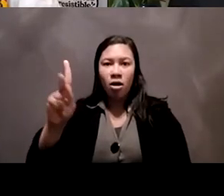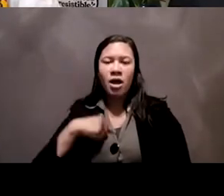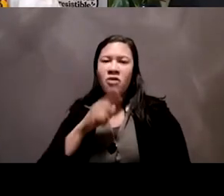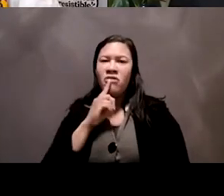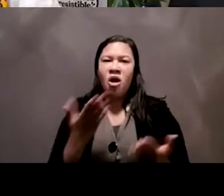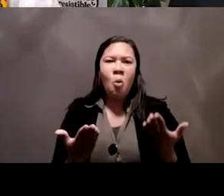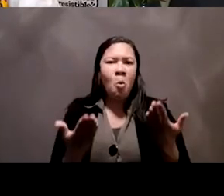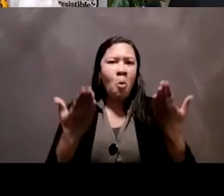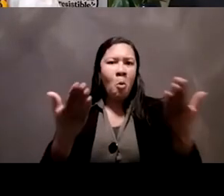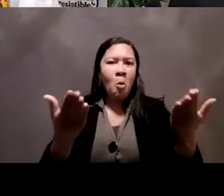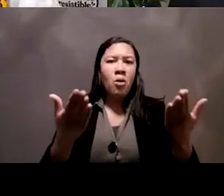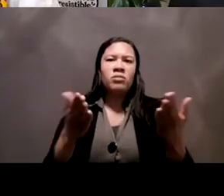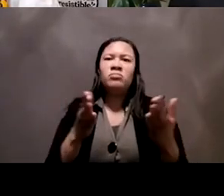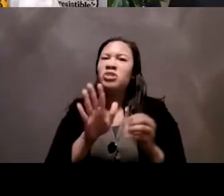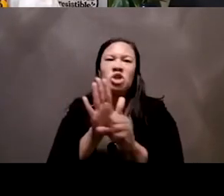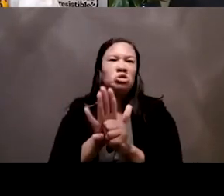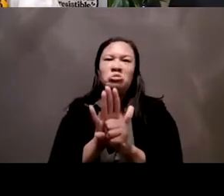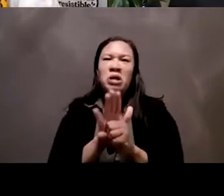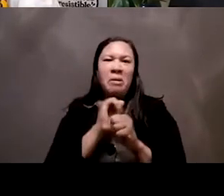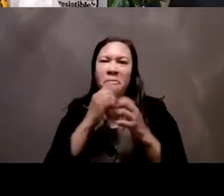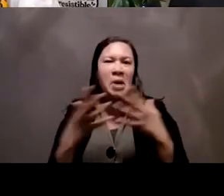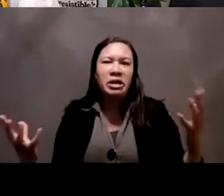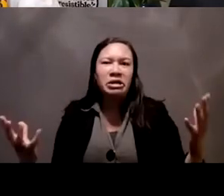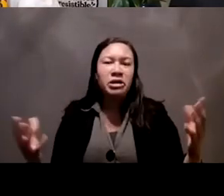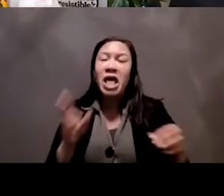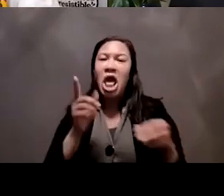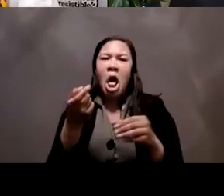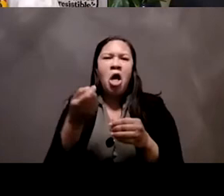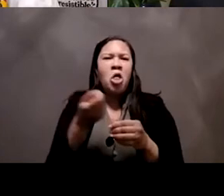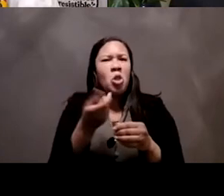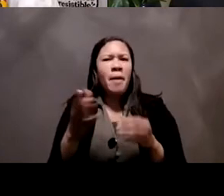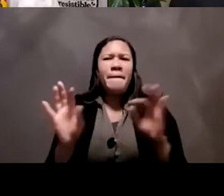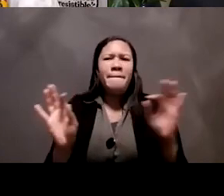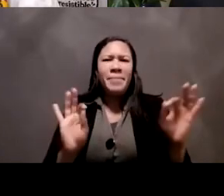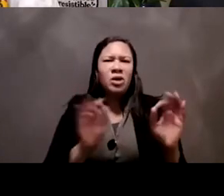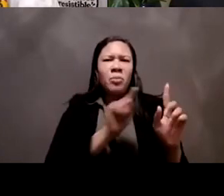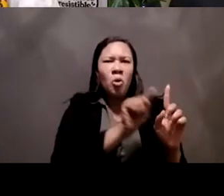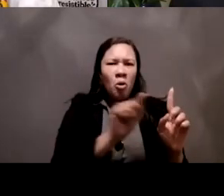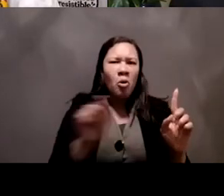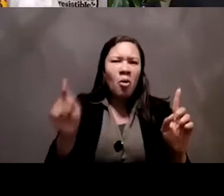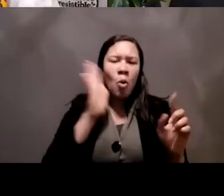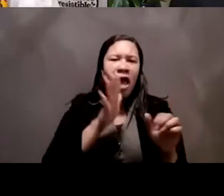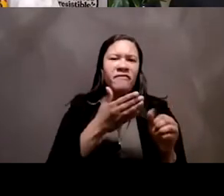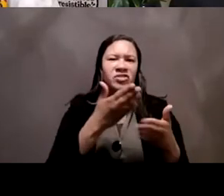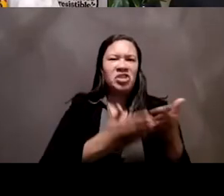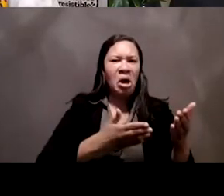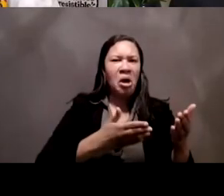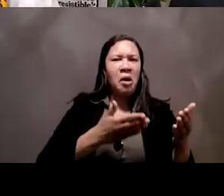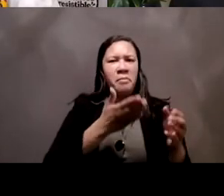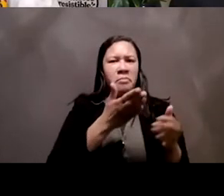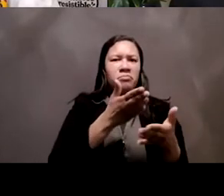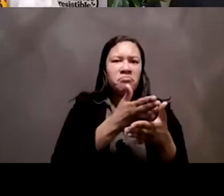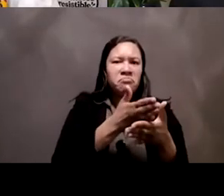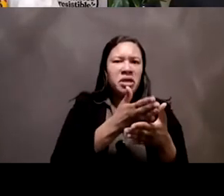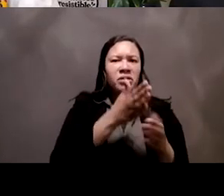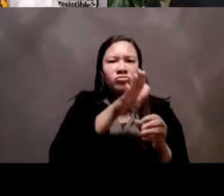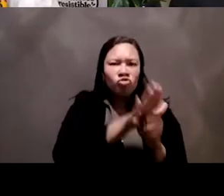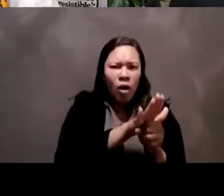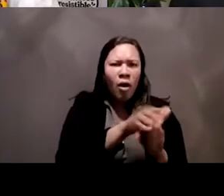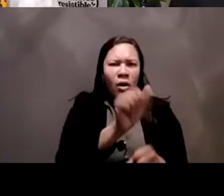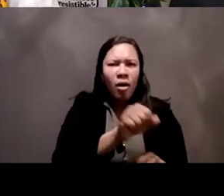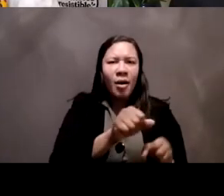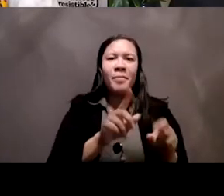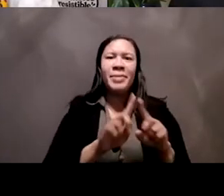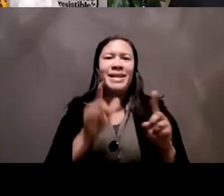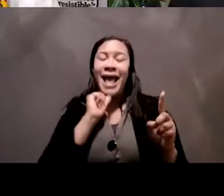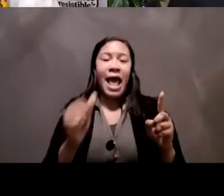There are a couple of moments of moderate stress embedded within it, but they're minimal. you know, depending on your experience, but there's a